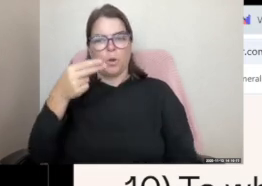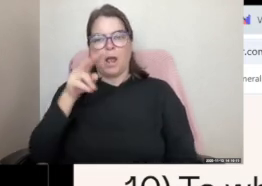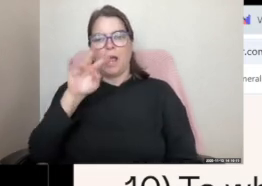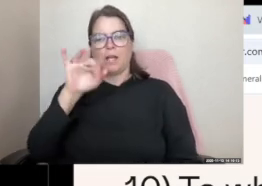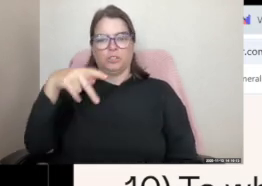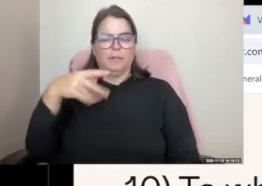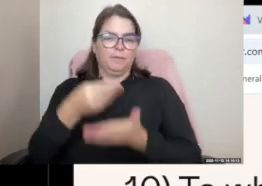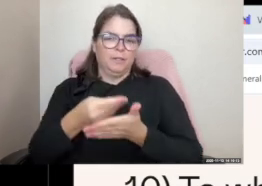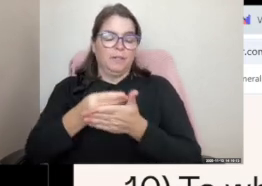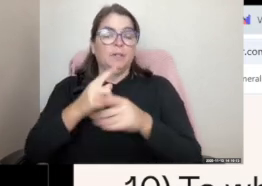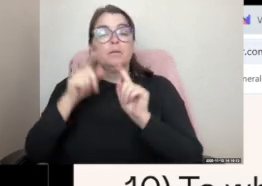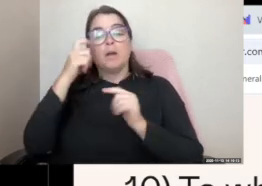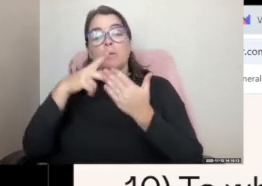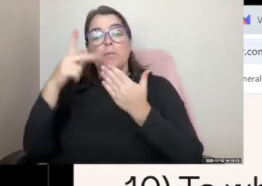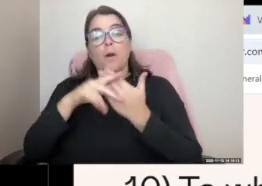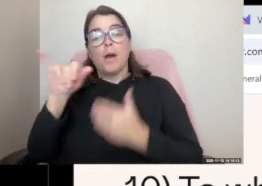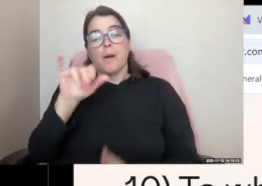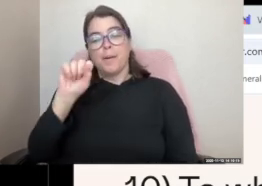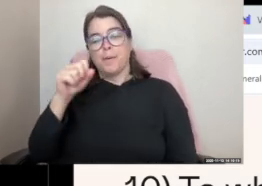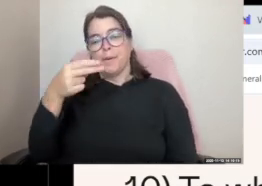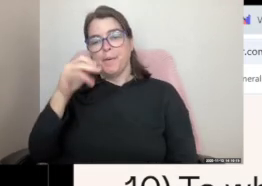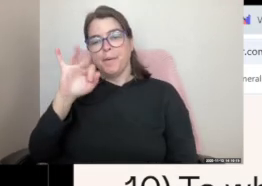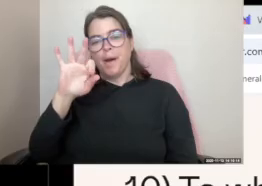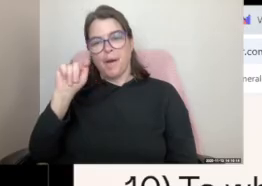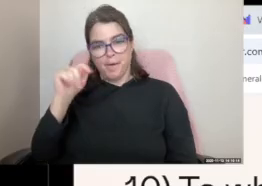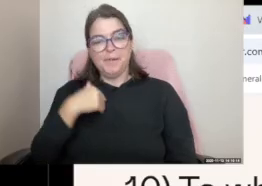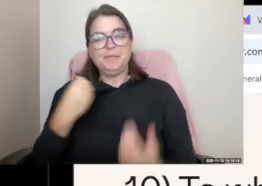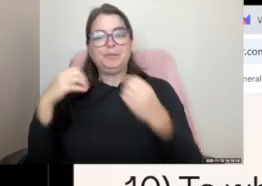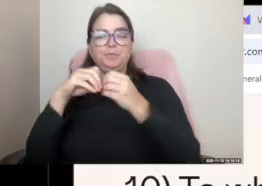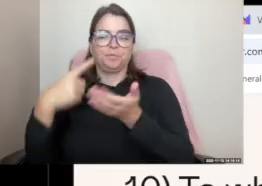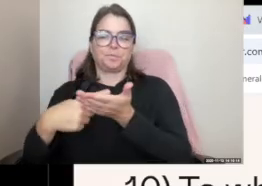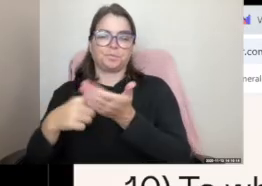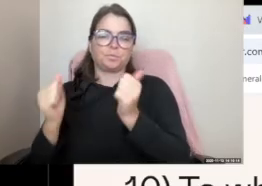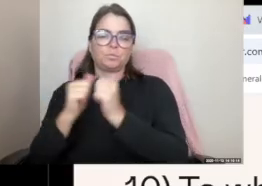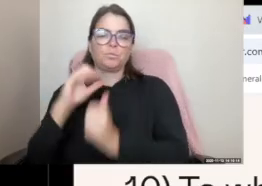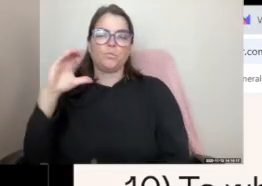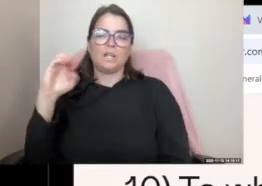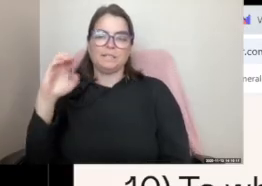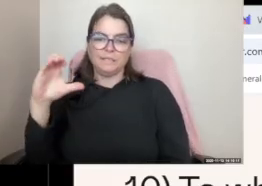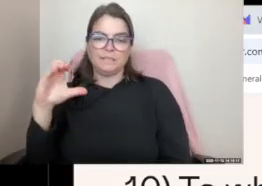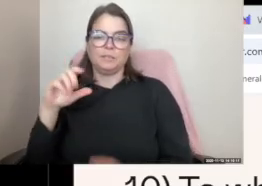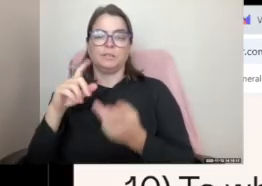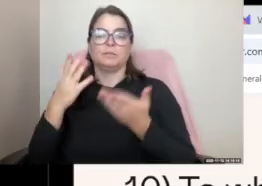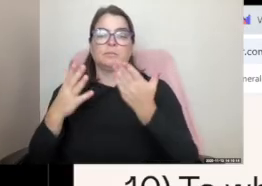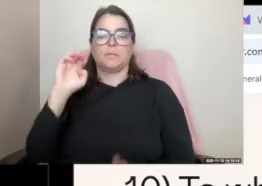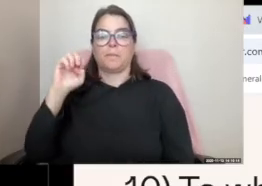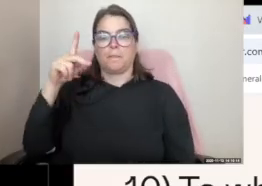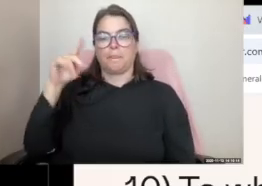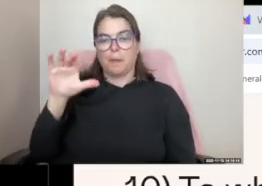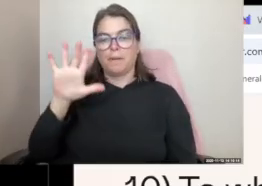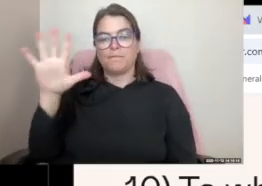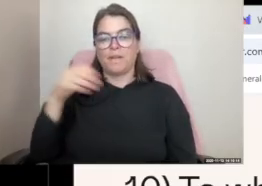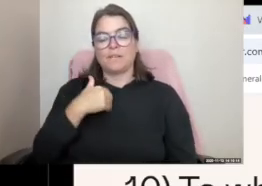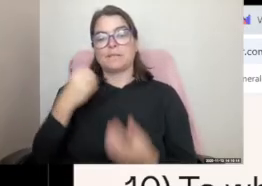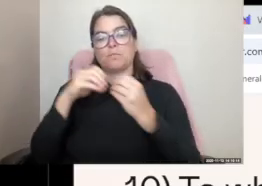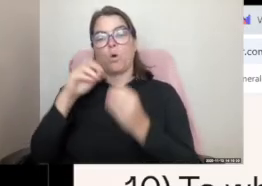That means that we need to have a conversation not just about reducing the price of cost for a truck through